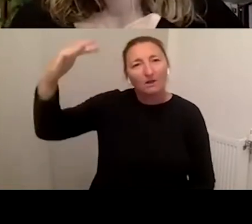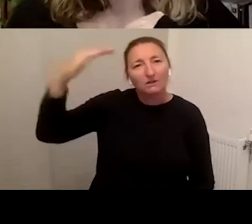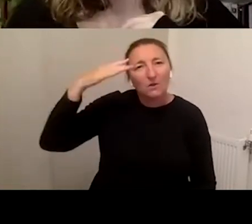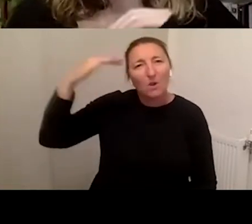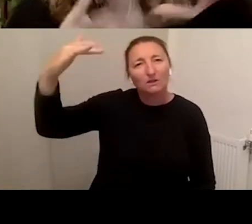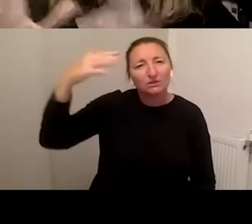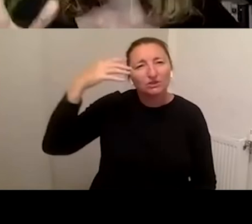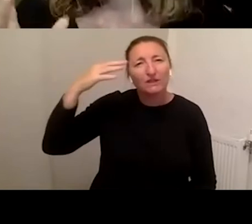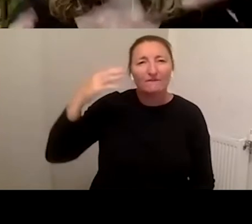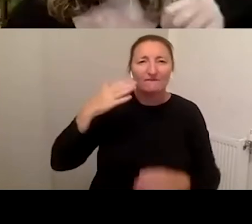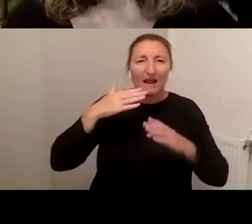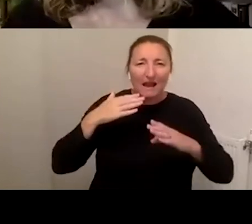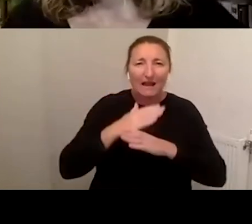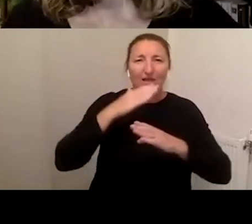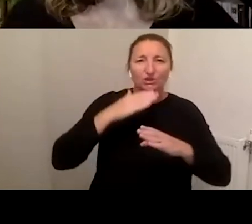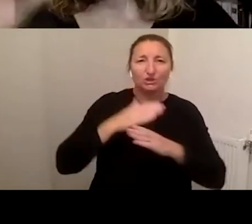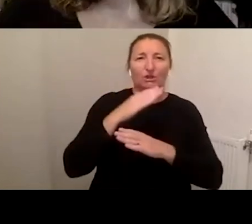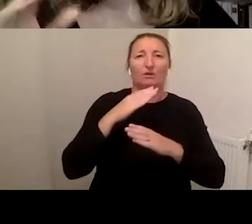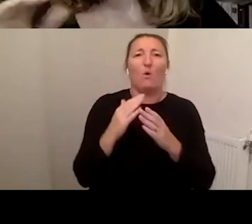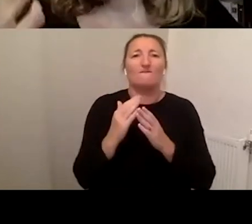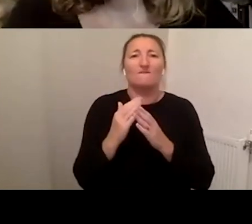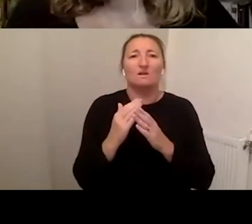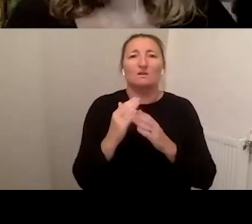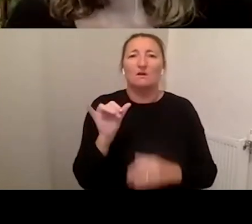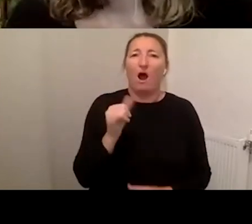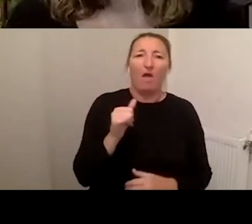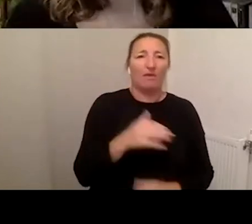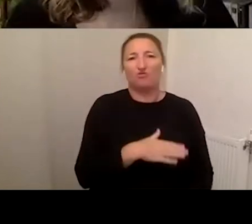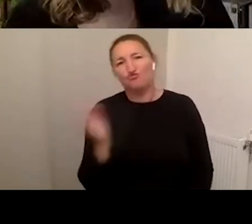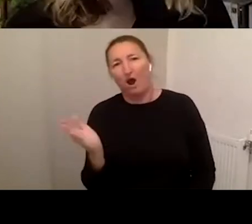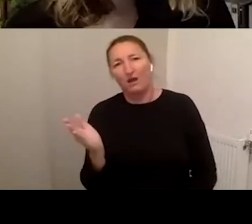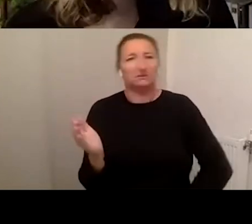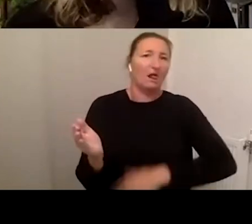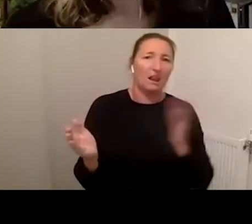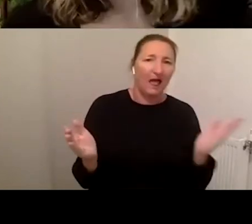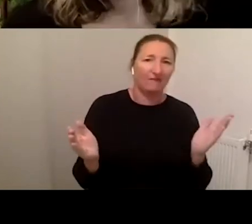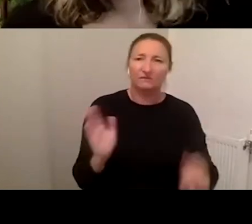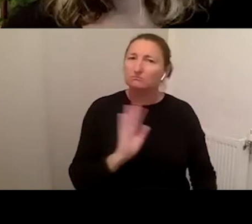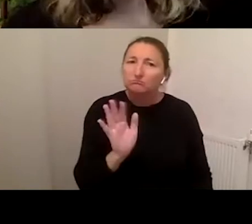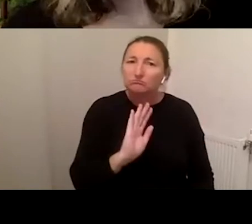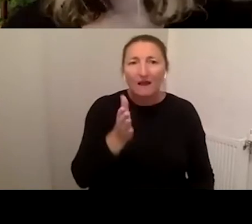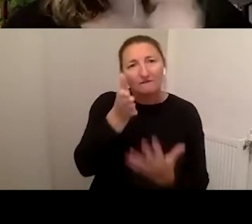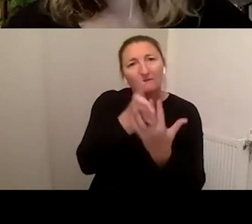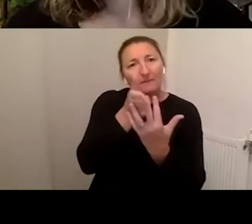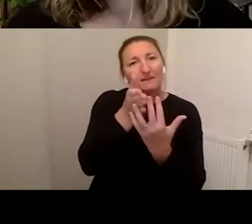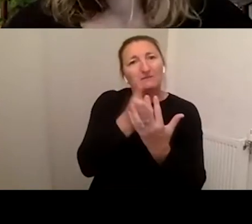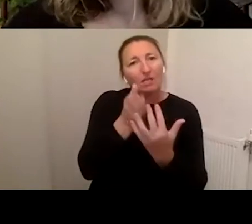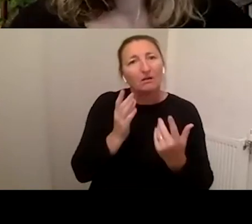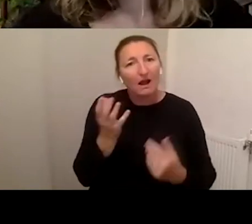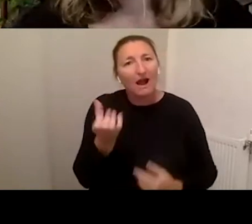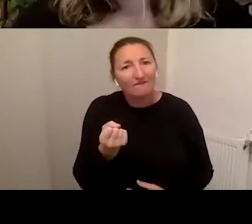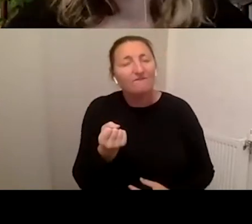in different ways, from just that dichotomy of, oh, it's right or left. There's a lot of different other ways of thinking about it too, as well as both right and left. Actually, I'd